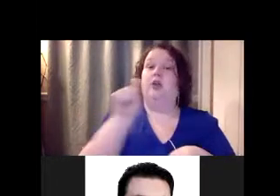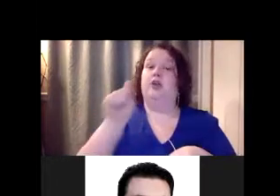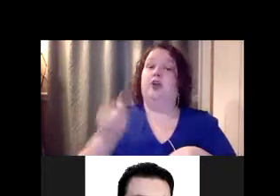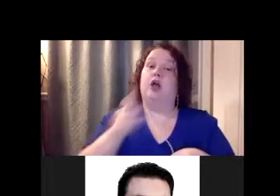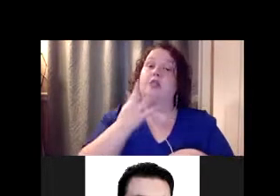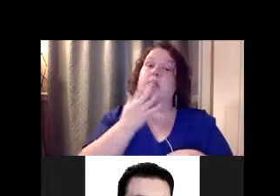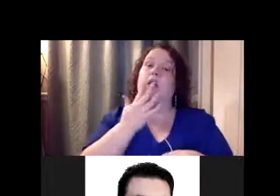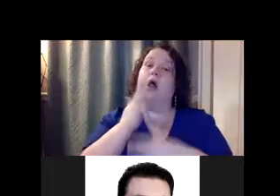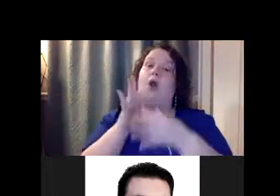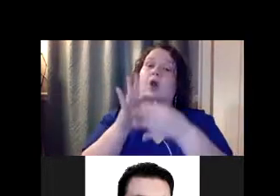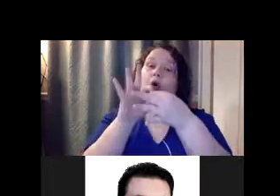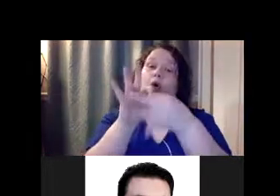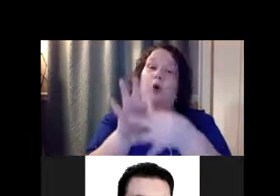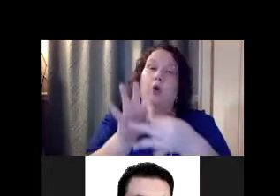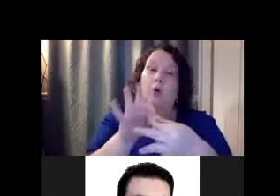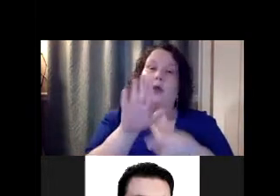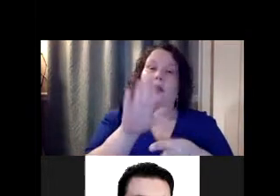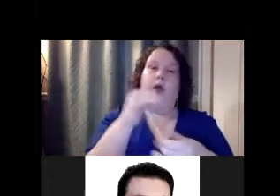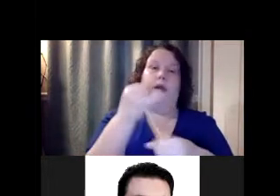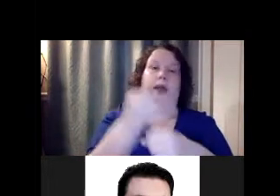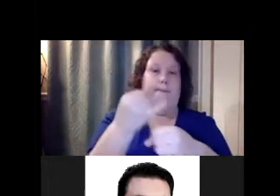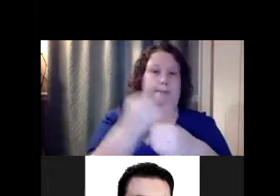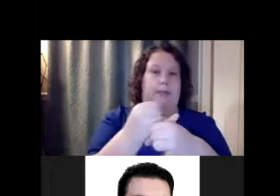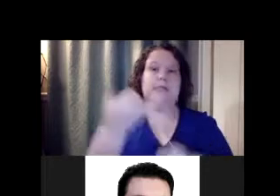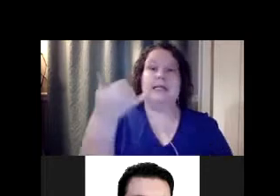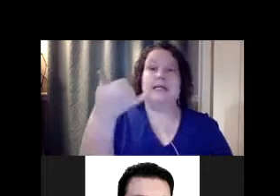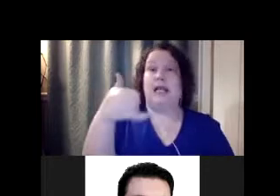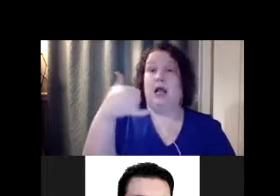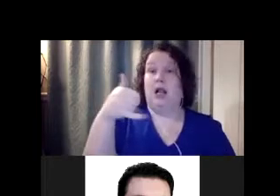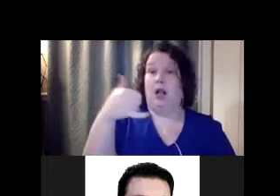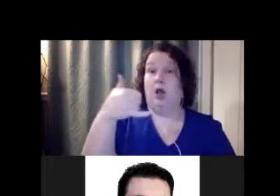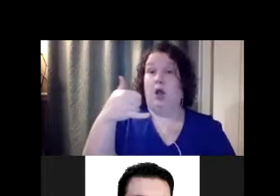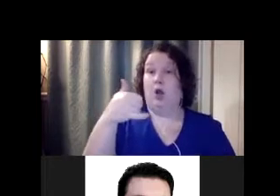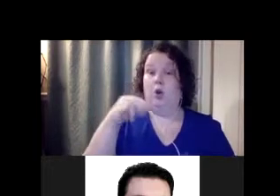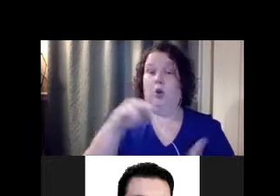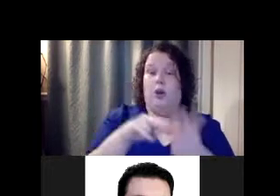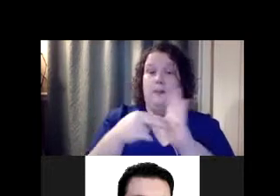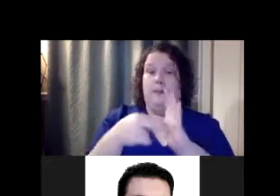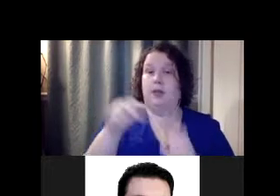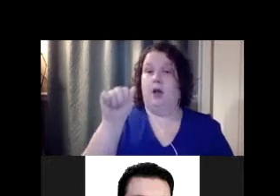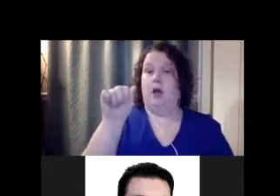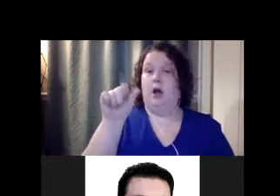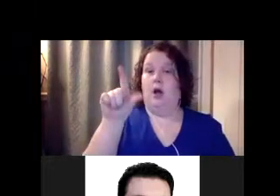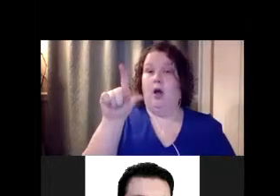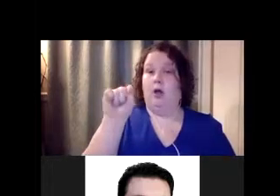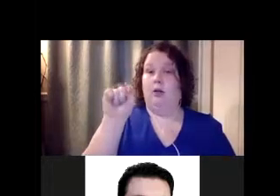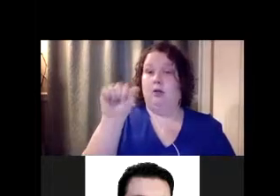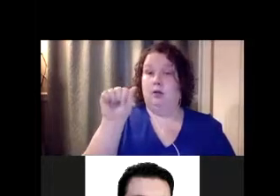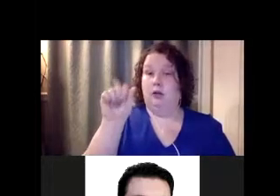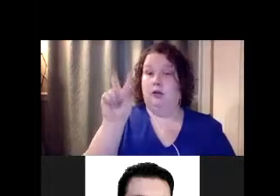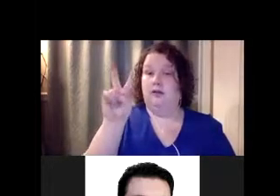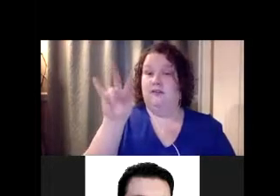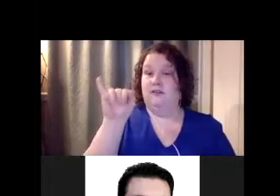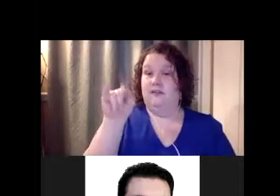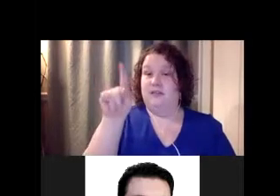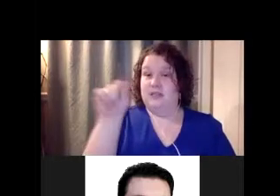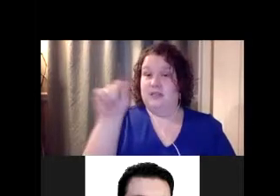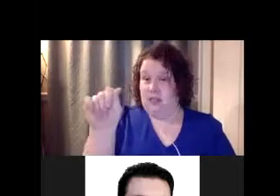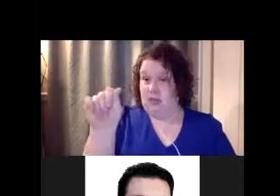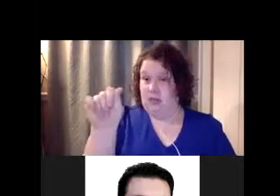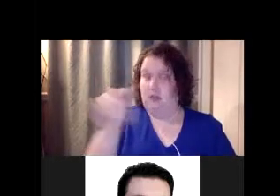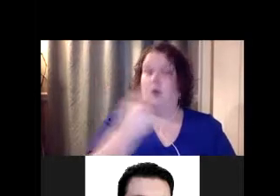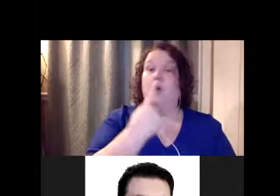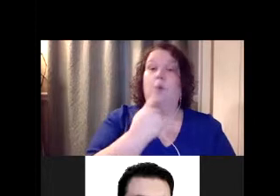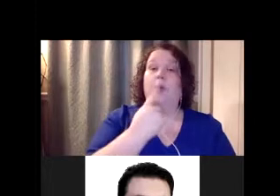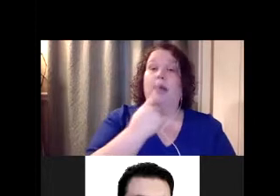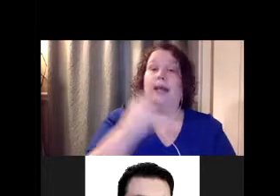campus. So the yellow dots are students that are attending Alta Vista. The red dots are attending